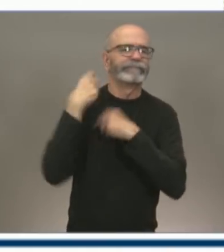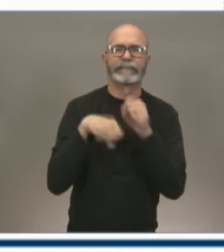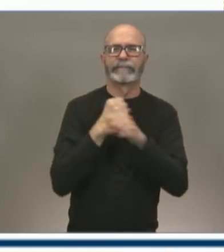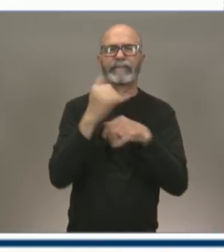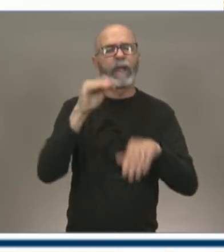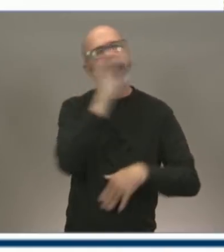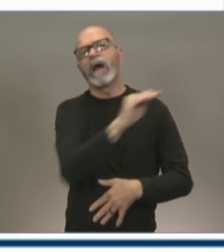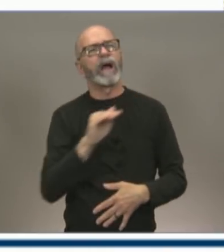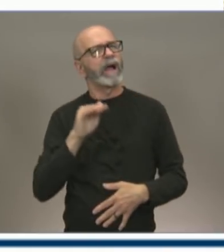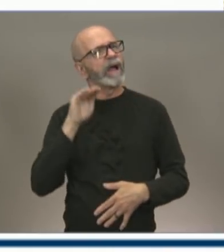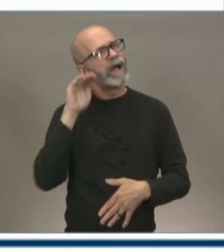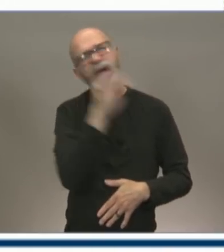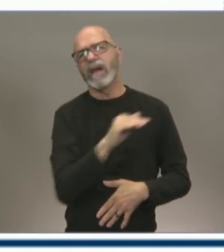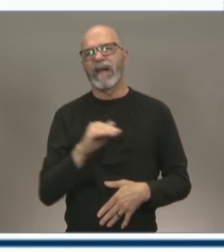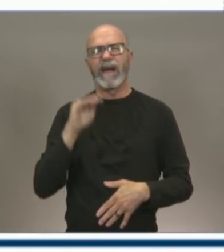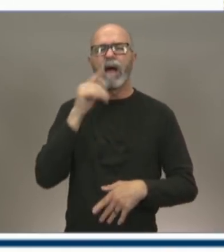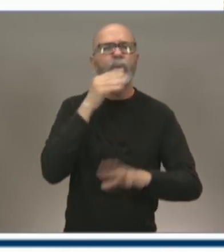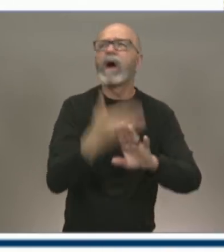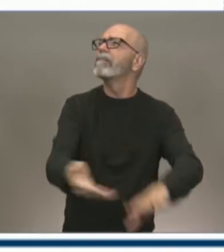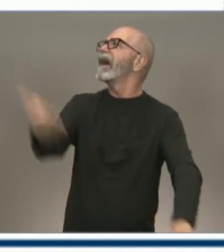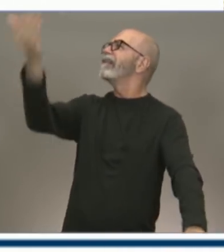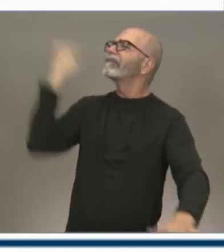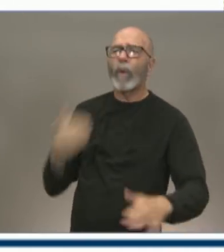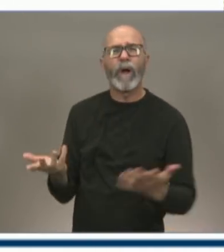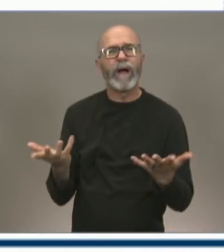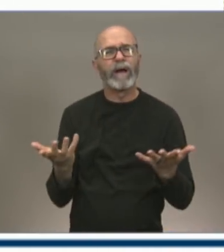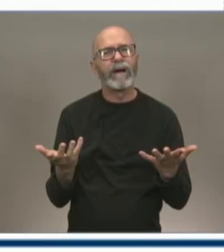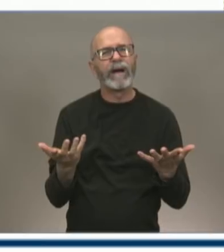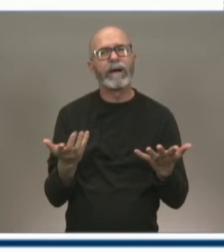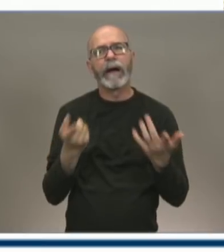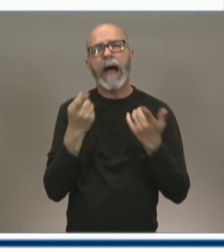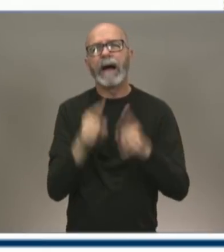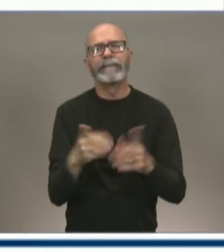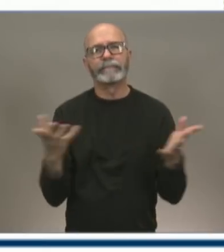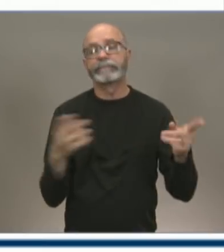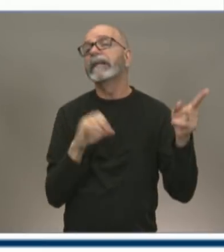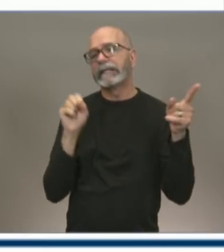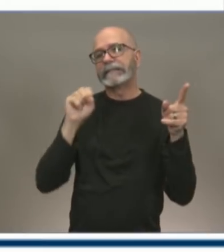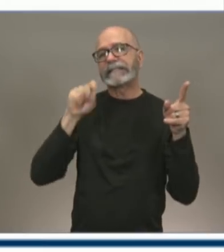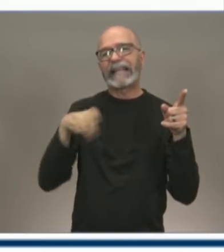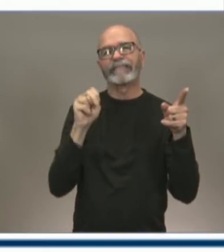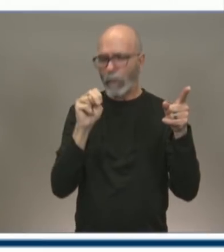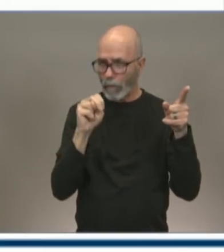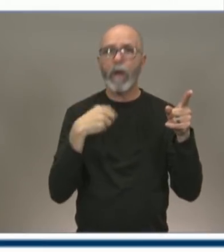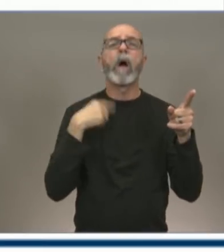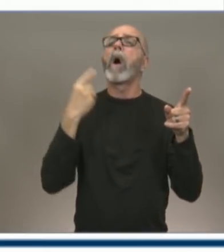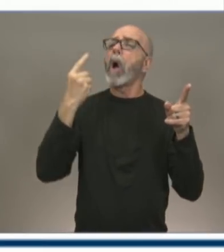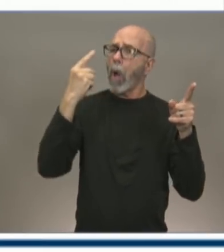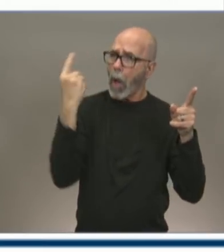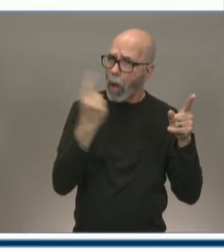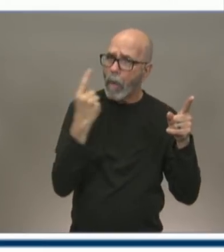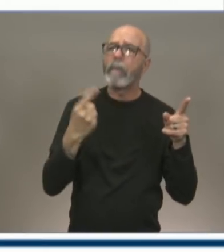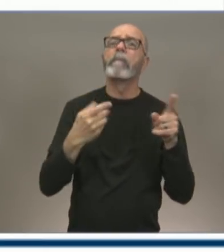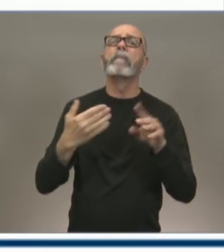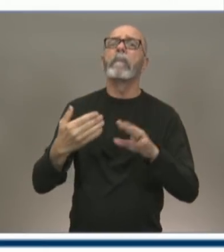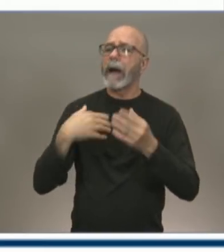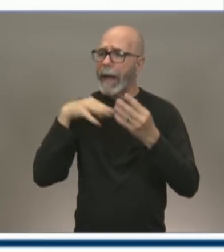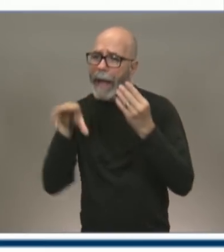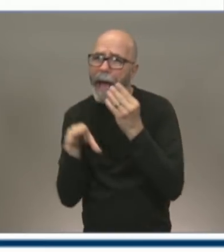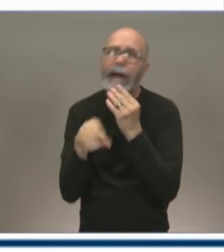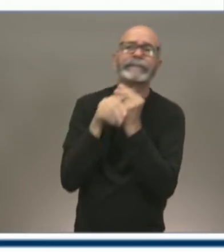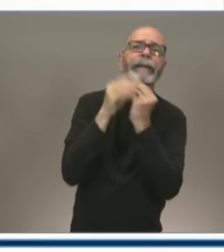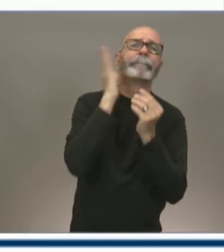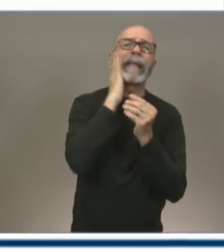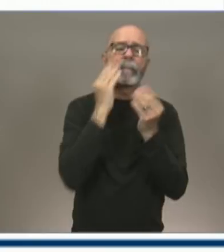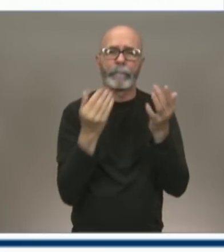process? We have continued to add nursing home beds across the province. As you know, I've announced a number of them in Cape Breton Island.